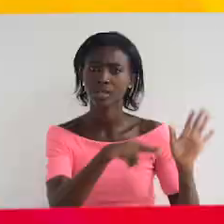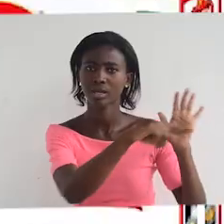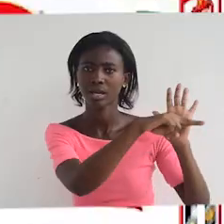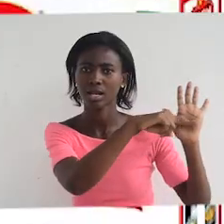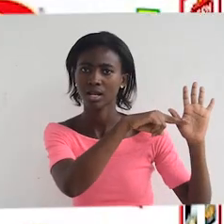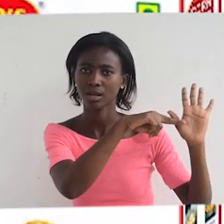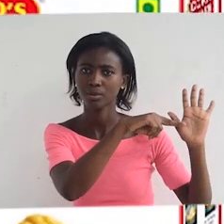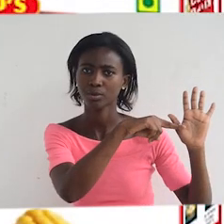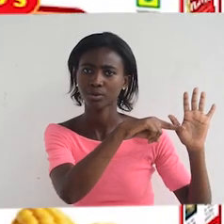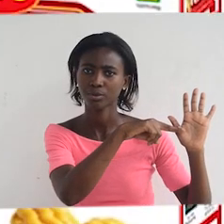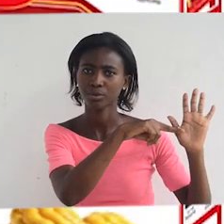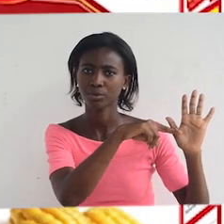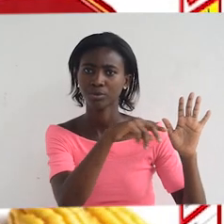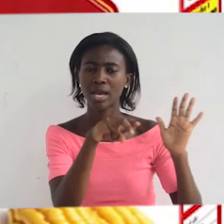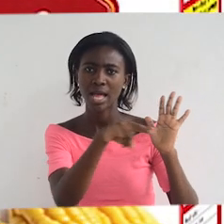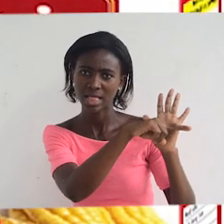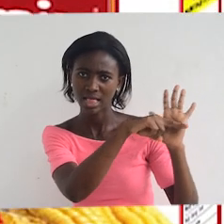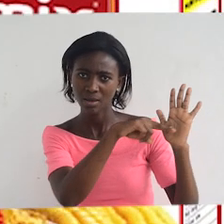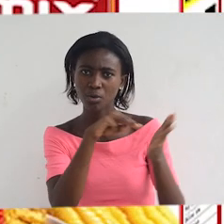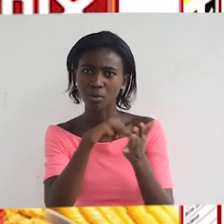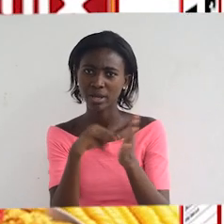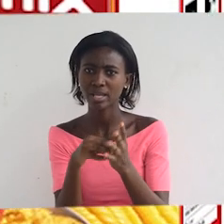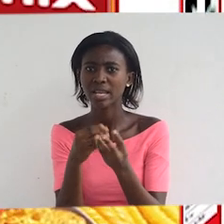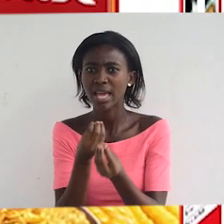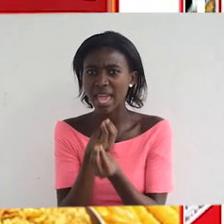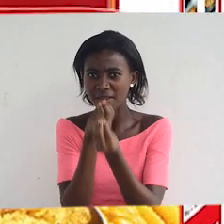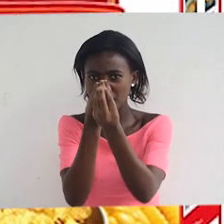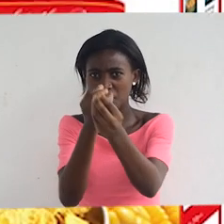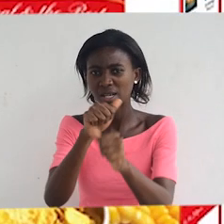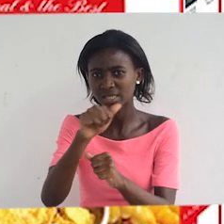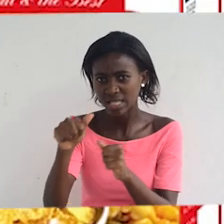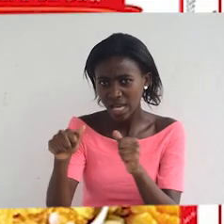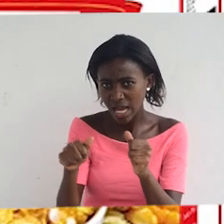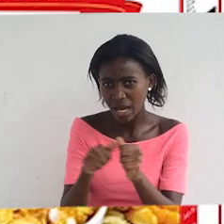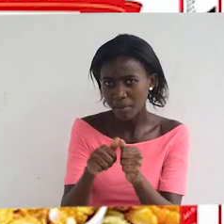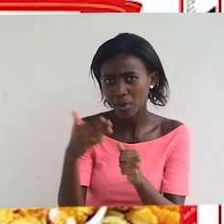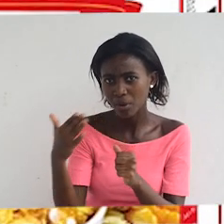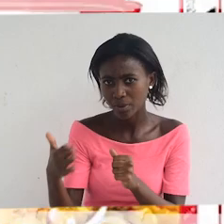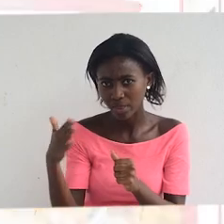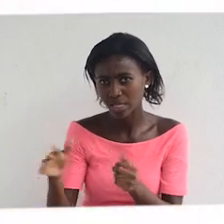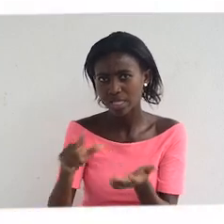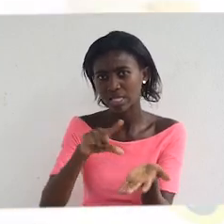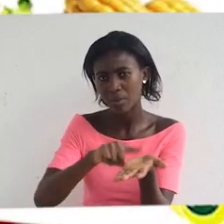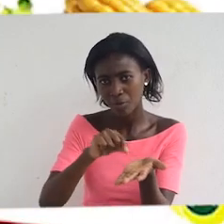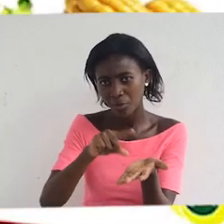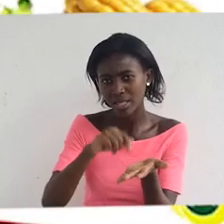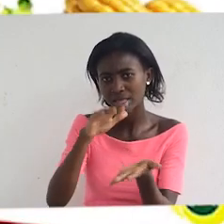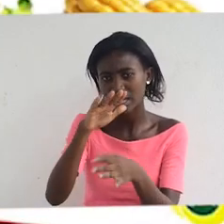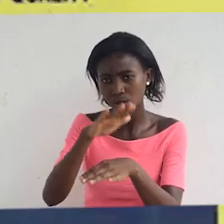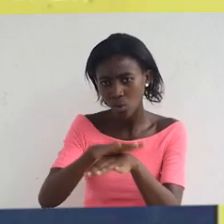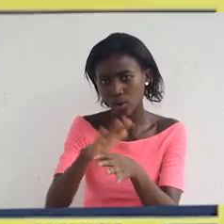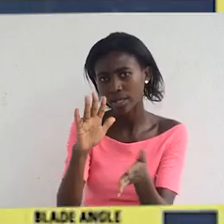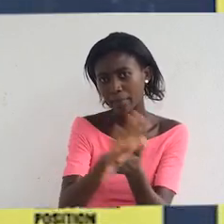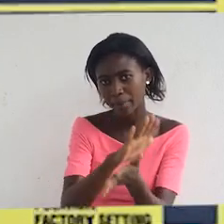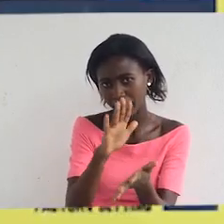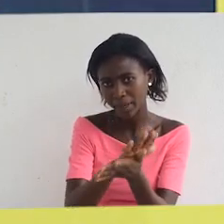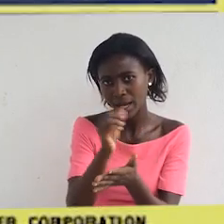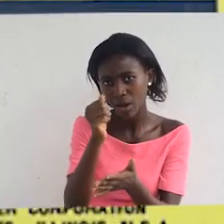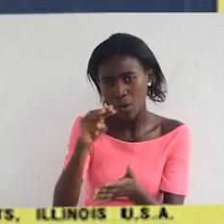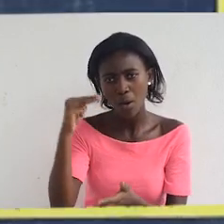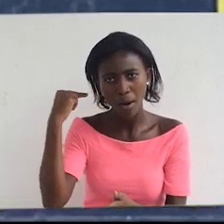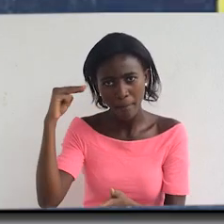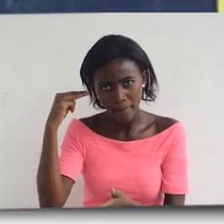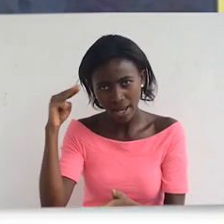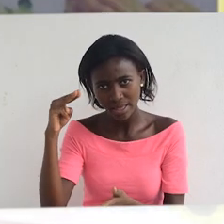Label. A label refers to information about products printed on paper or metal